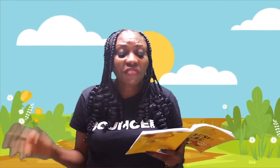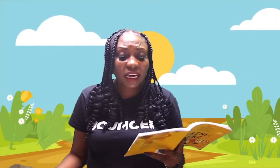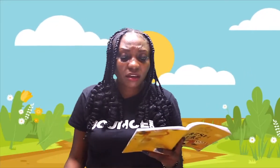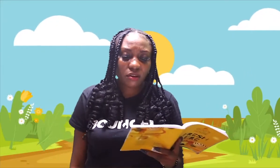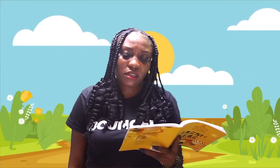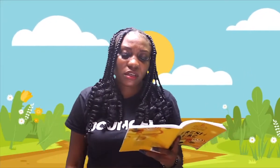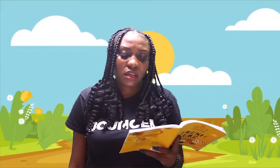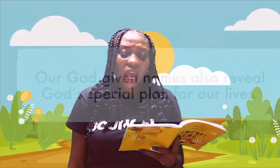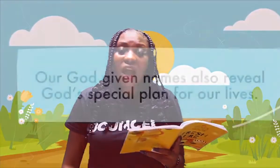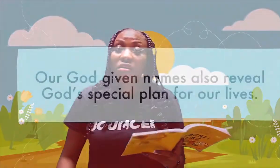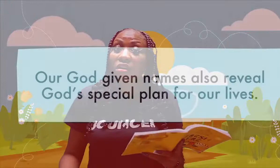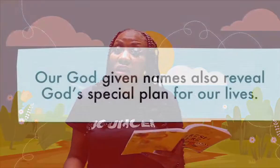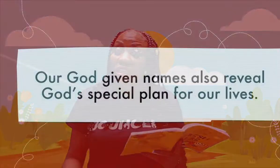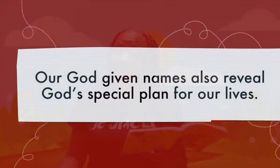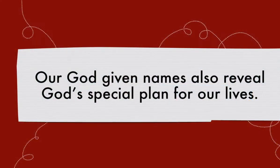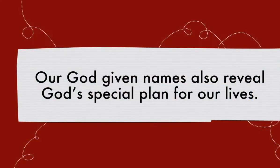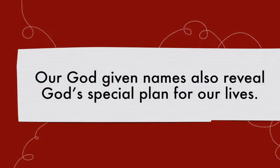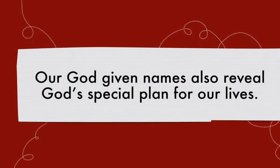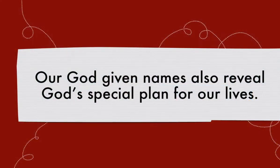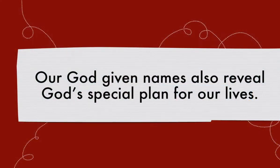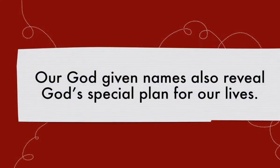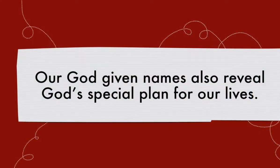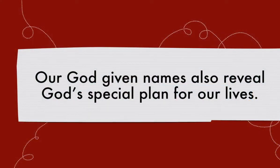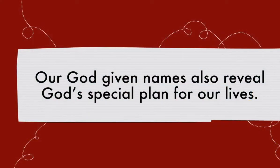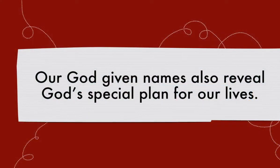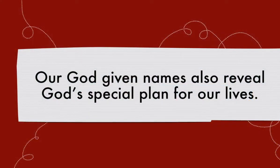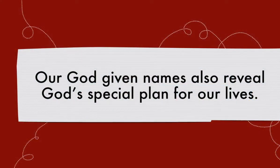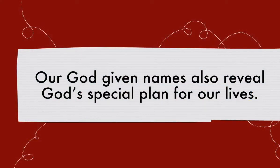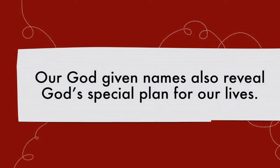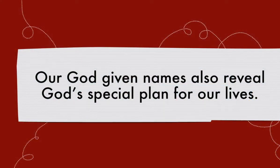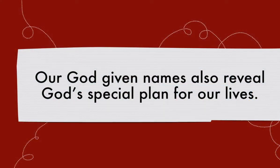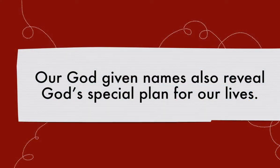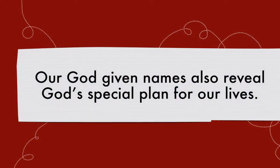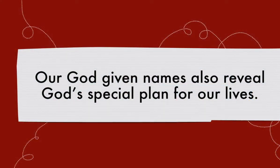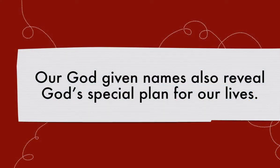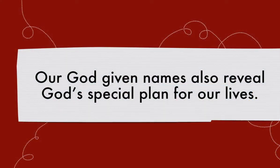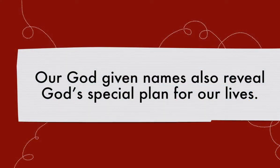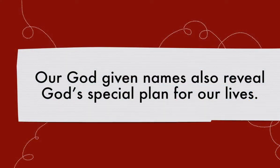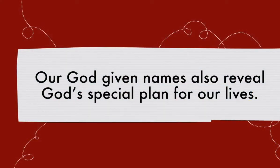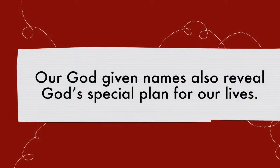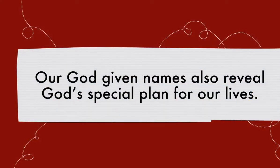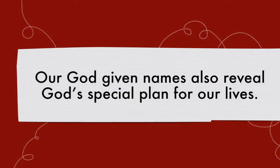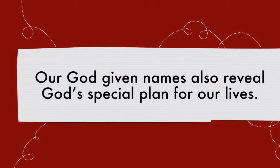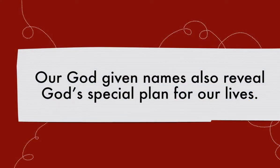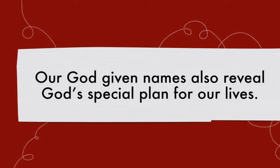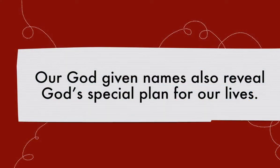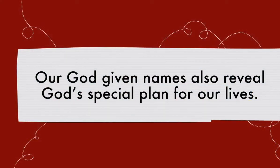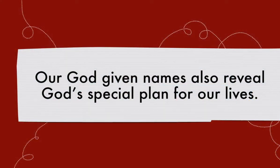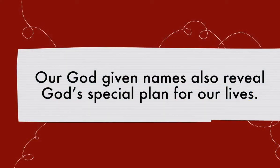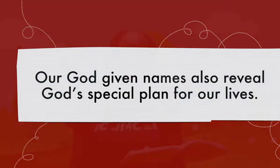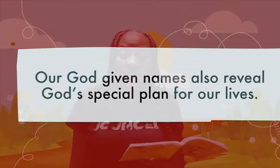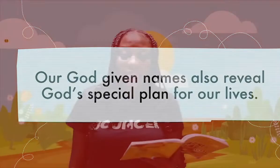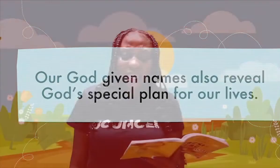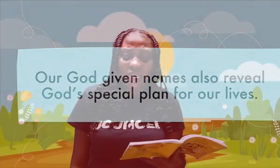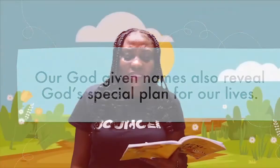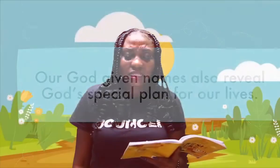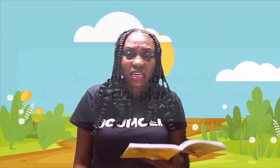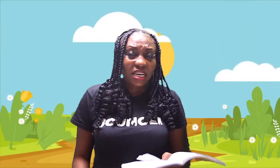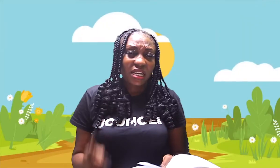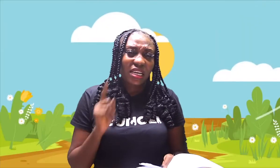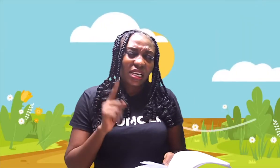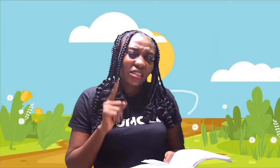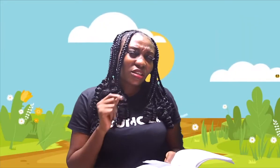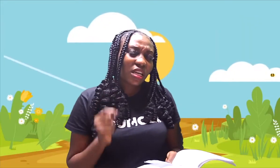to glorify God. Our God-given names also reveal God's special plan for our lives.